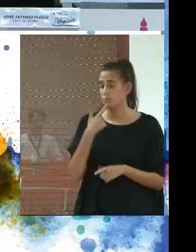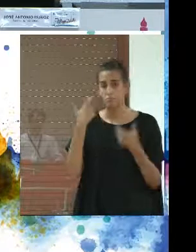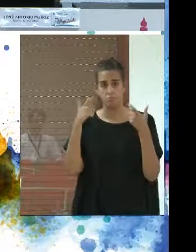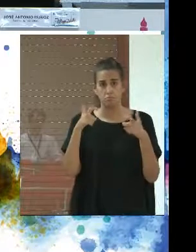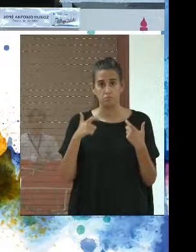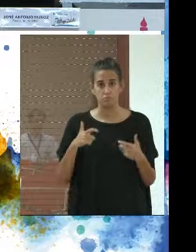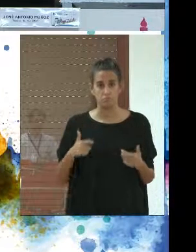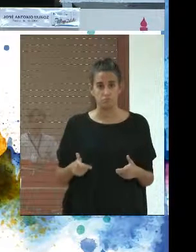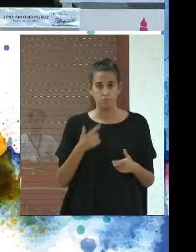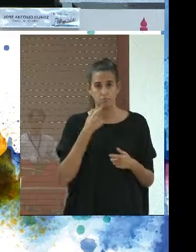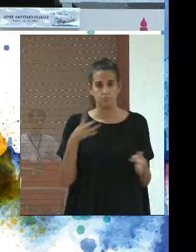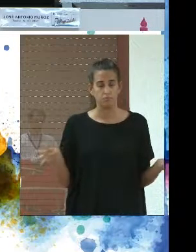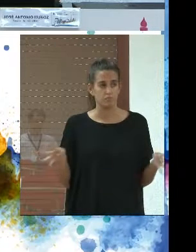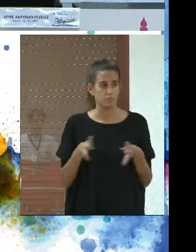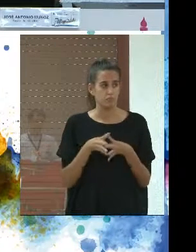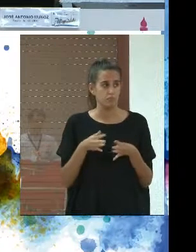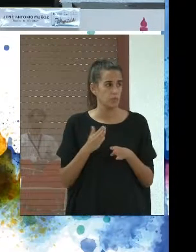departments